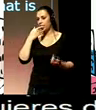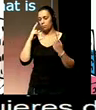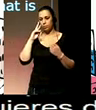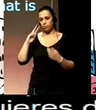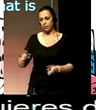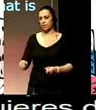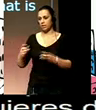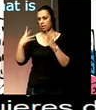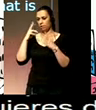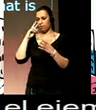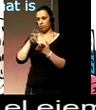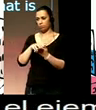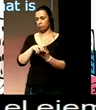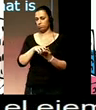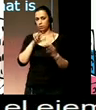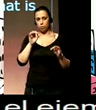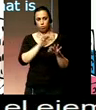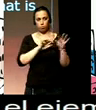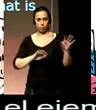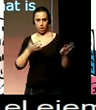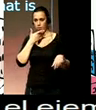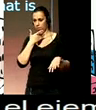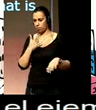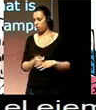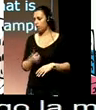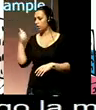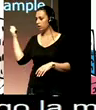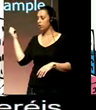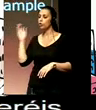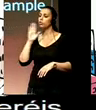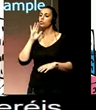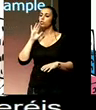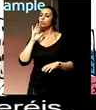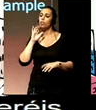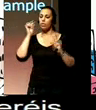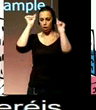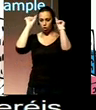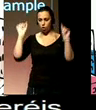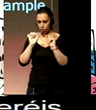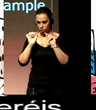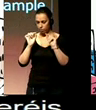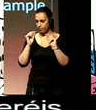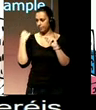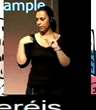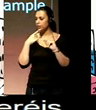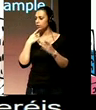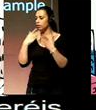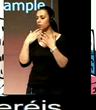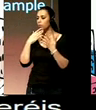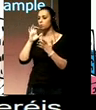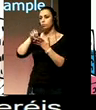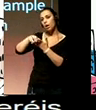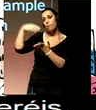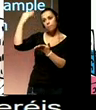I give you an example with a building that most of you would know. It is in Córdoba, Córdoba Mosque.